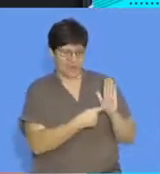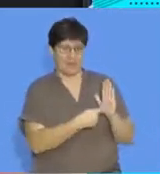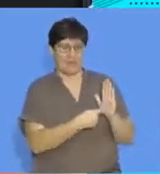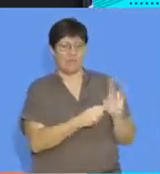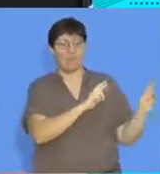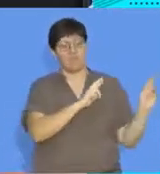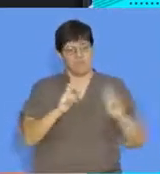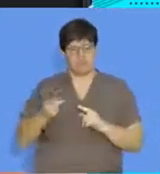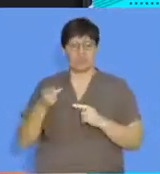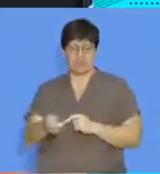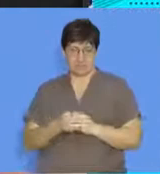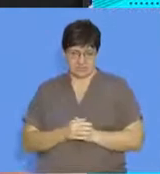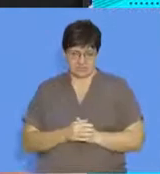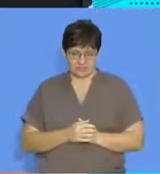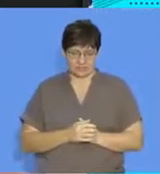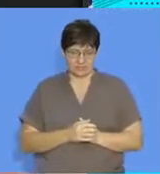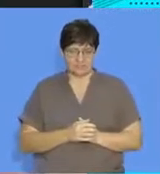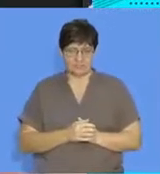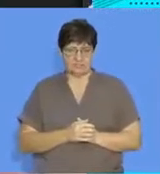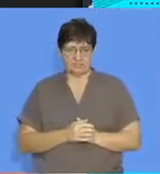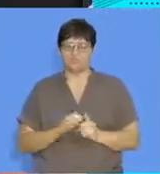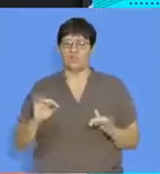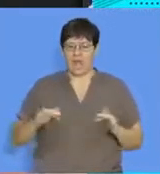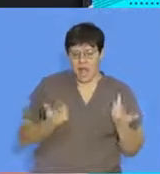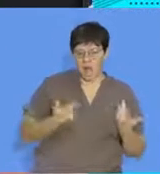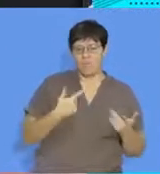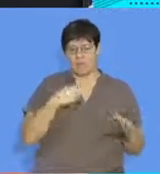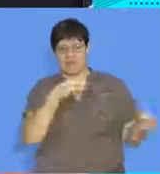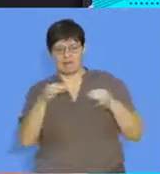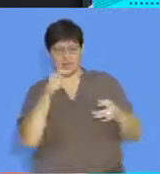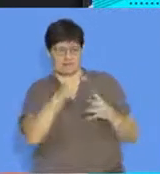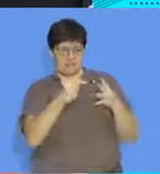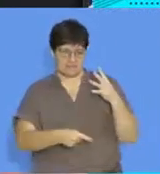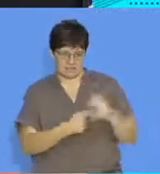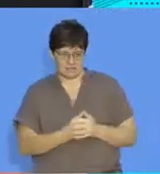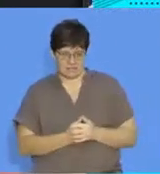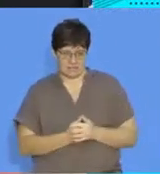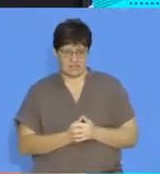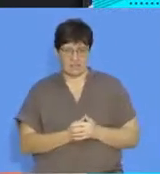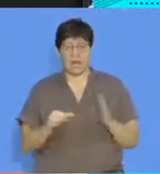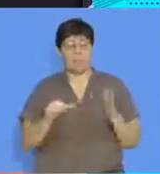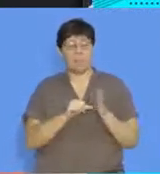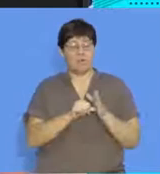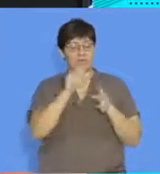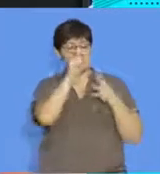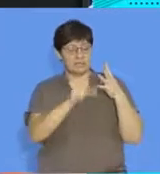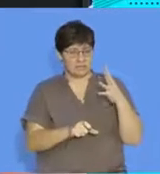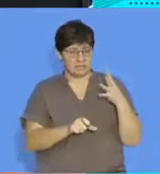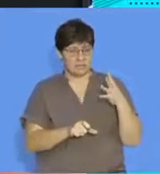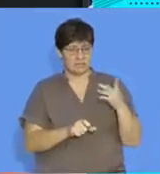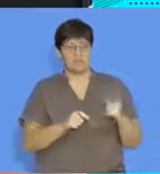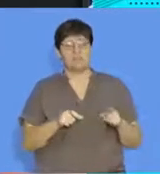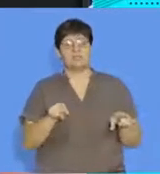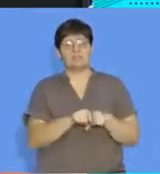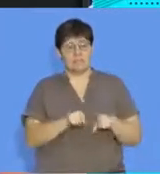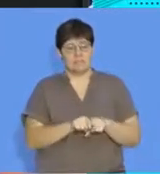our source of reference in as far as how to define. So pay attention to the keywords in the definition,